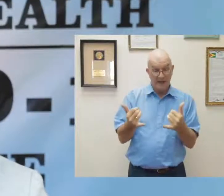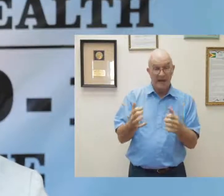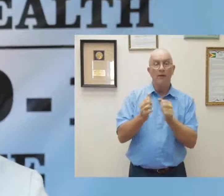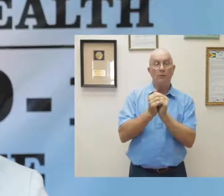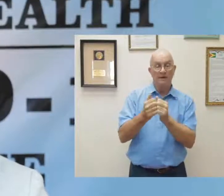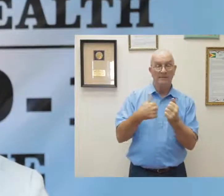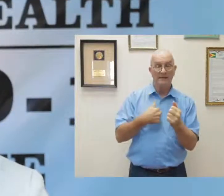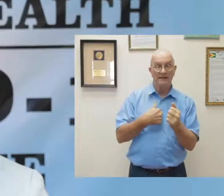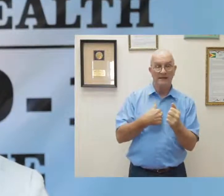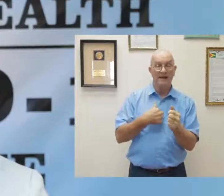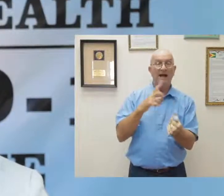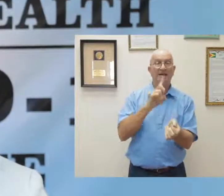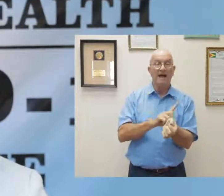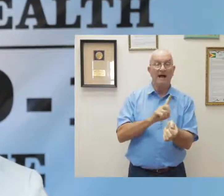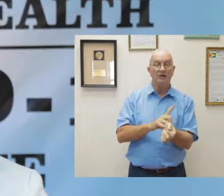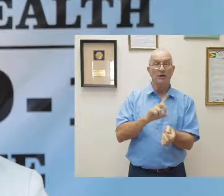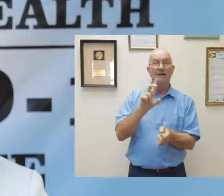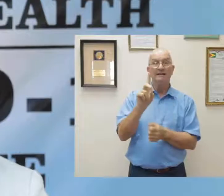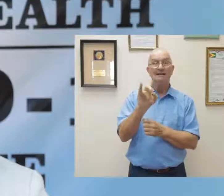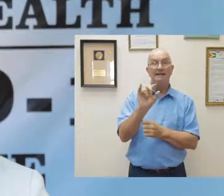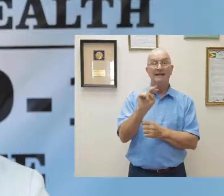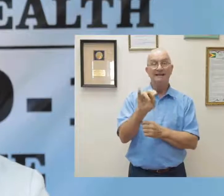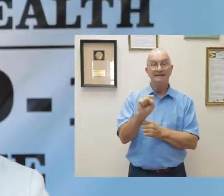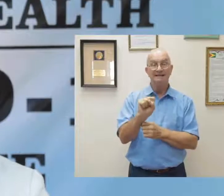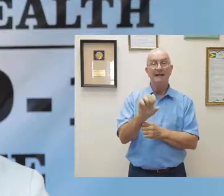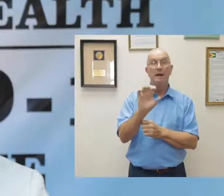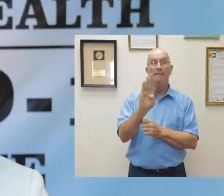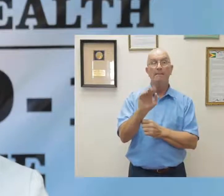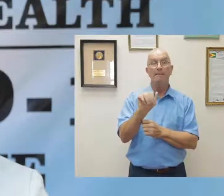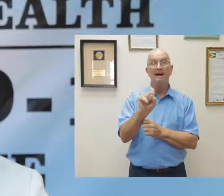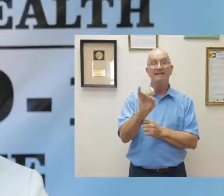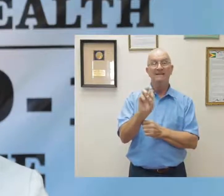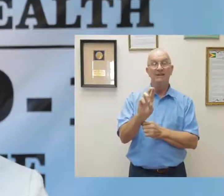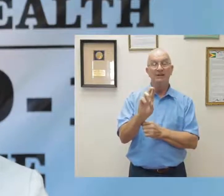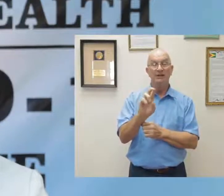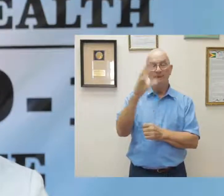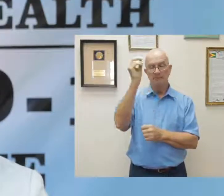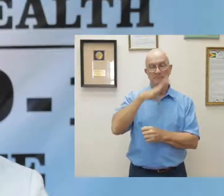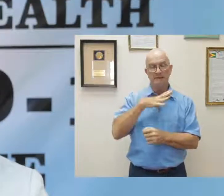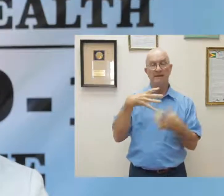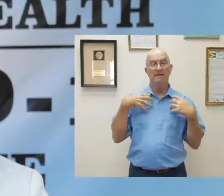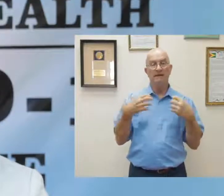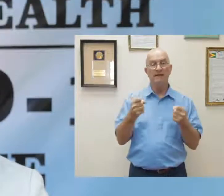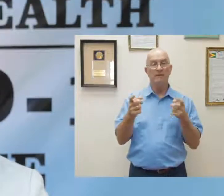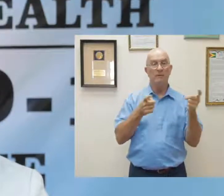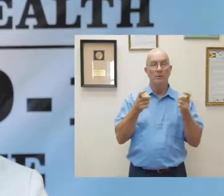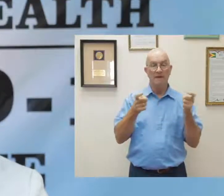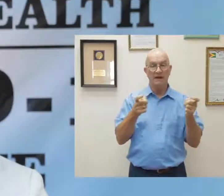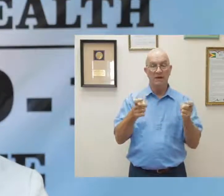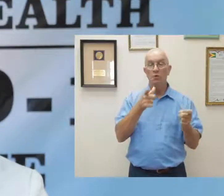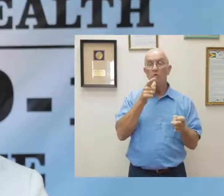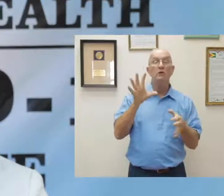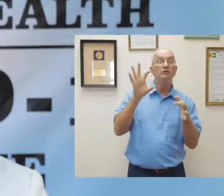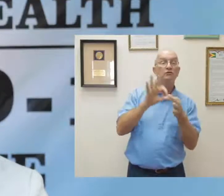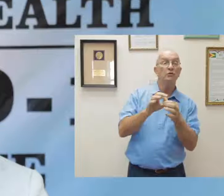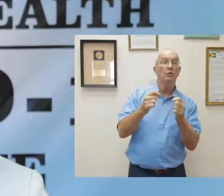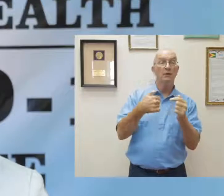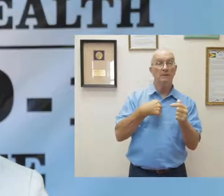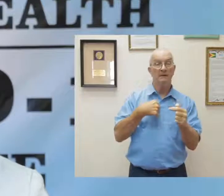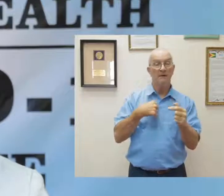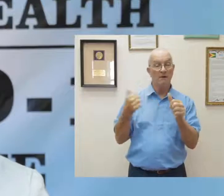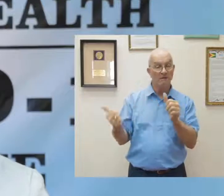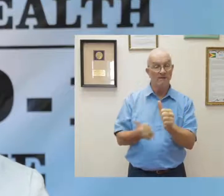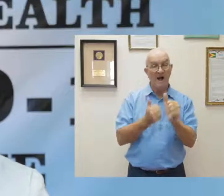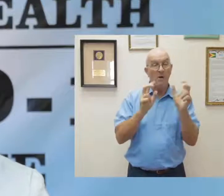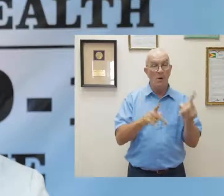me Dr. Dennis Basir, Men's Health Coordinator, who has joined me to follow up